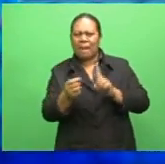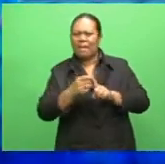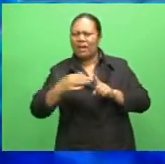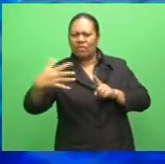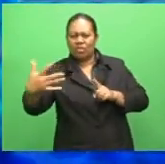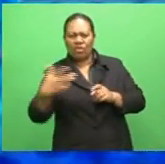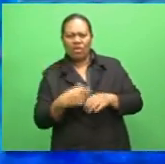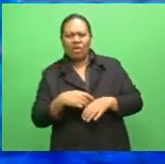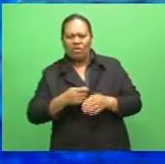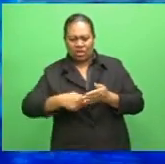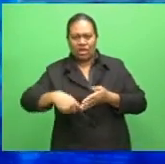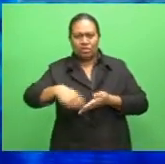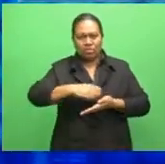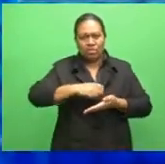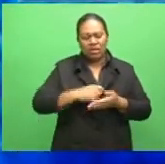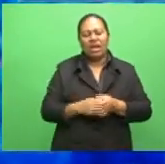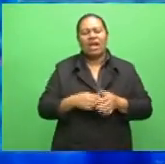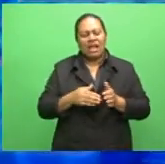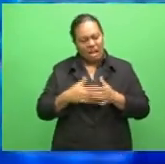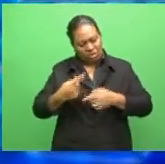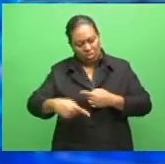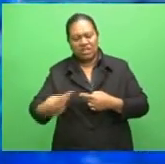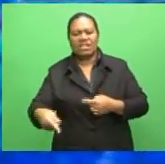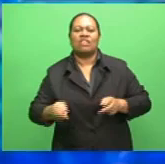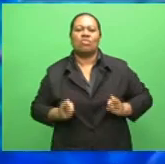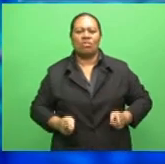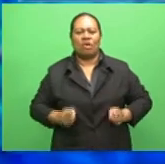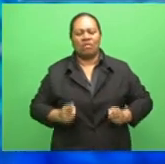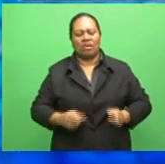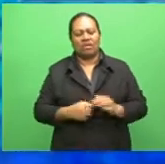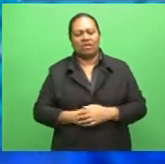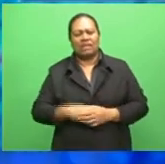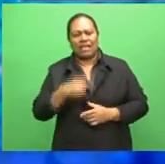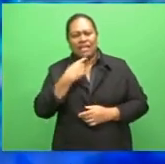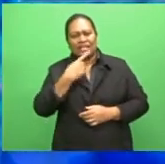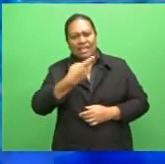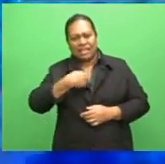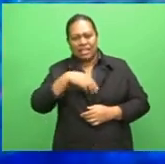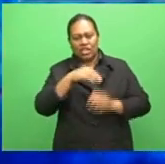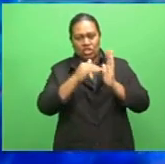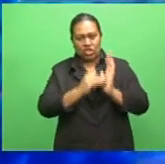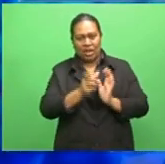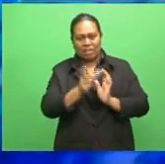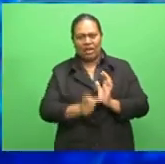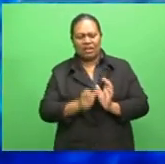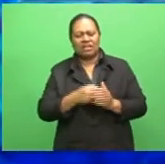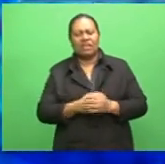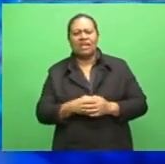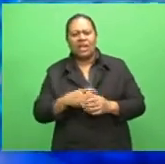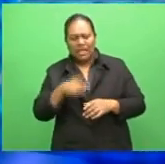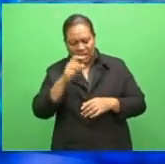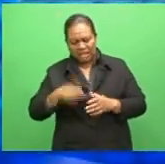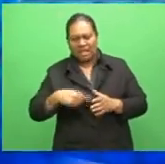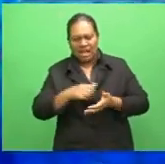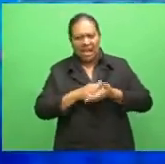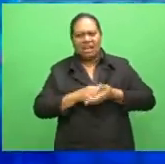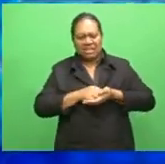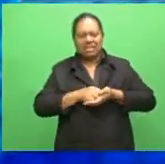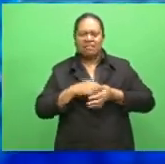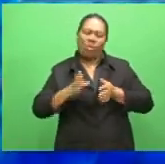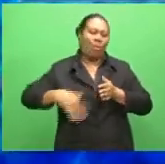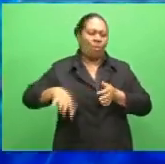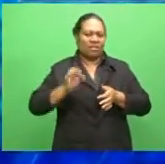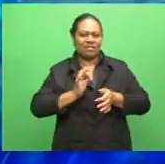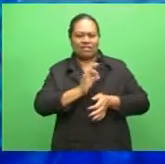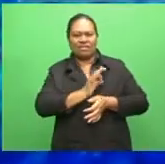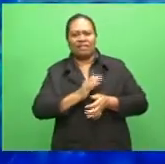their operations continue as normal. PEFCO Chair Iqbal Janif says they have been able to retain all staff. Pranita Prakash